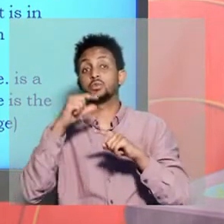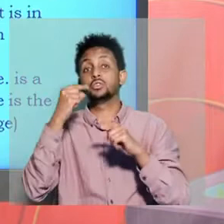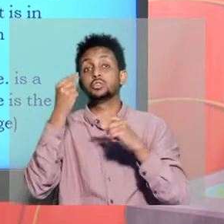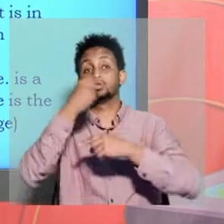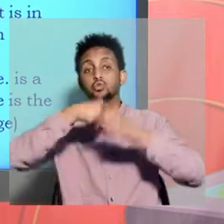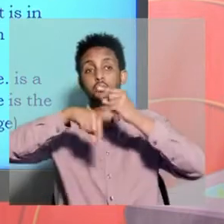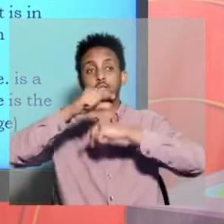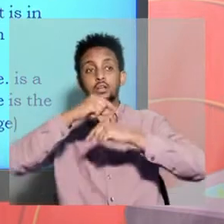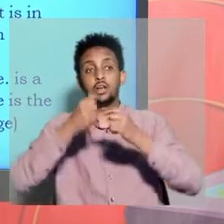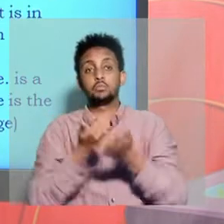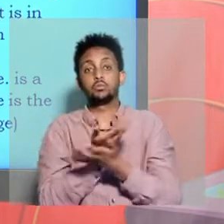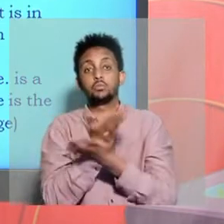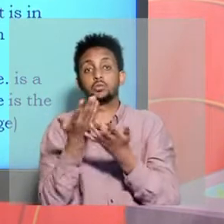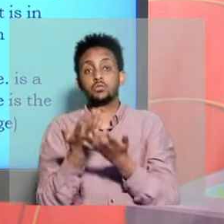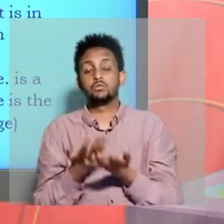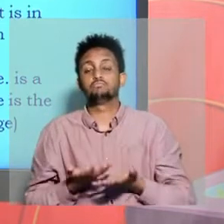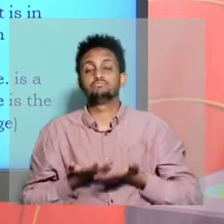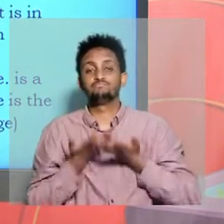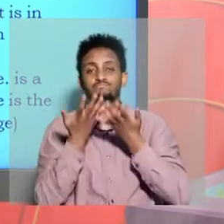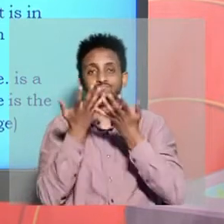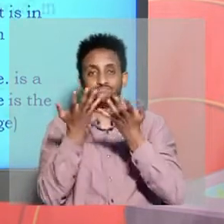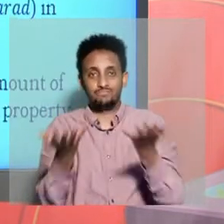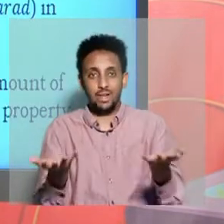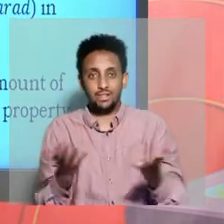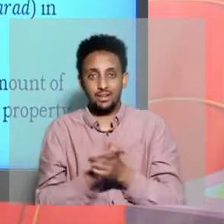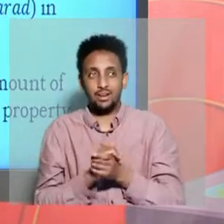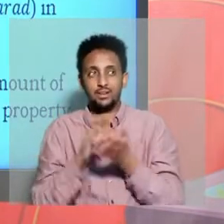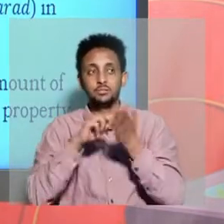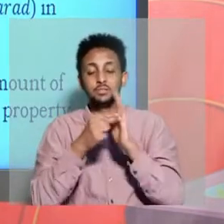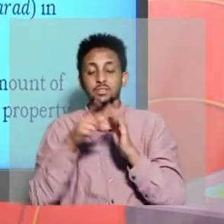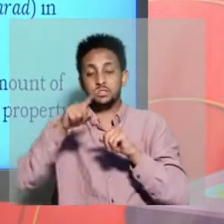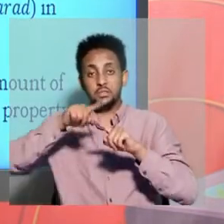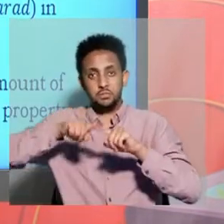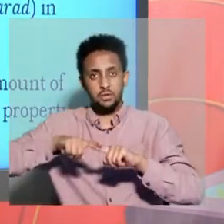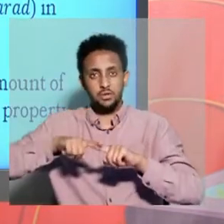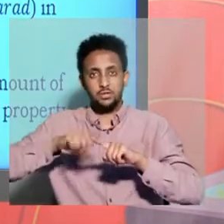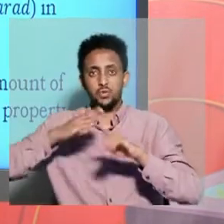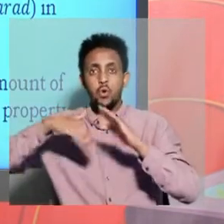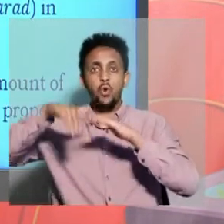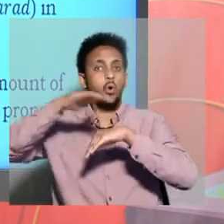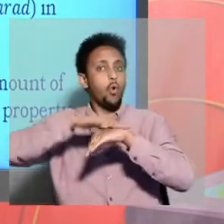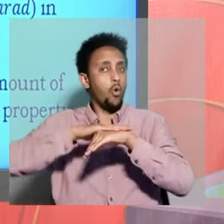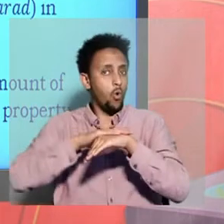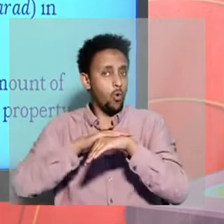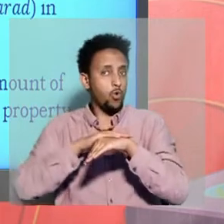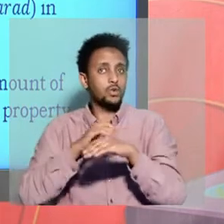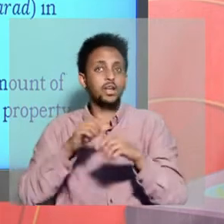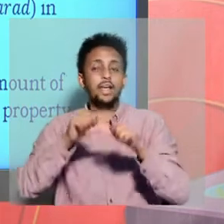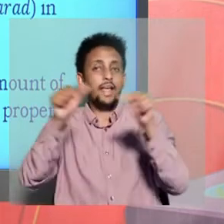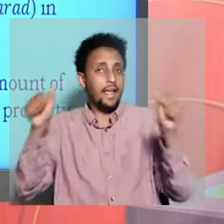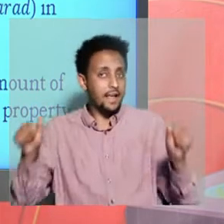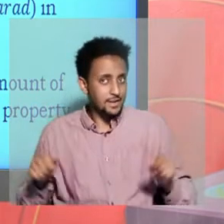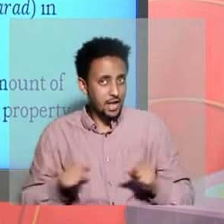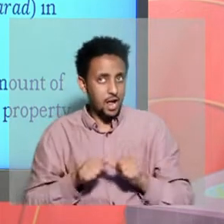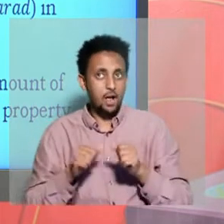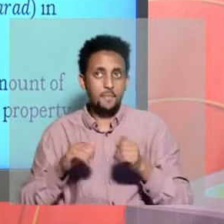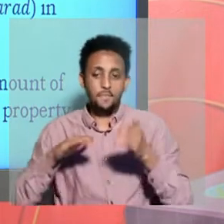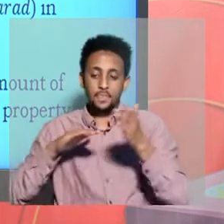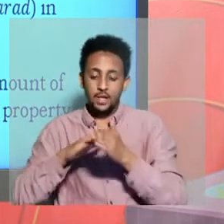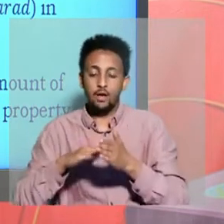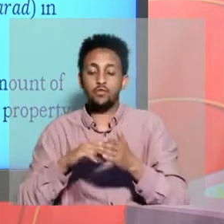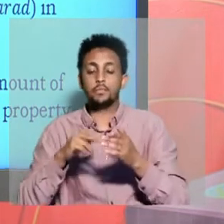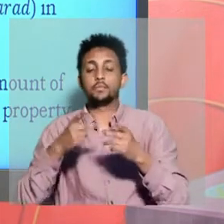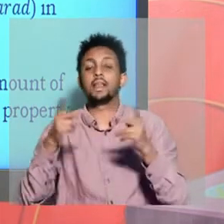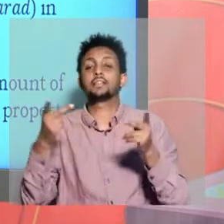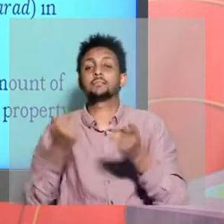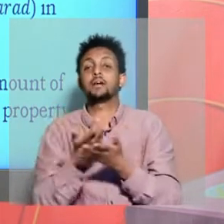geometrical property of the material. Meaning it depends on the area, on the gap between the plates